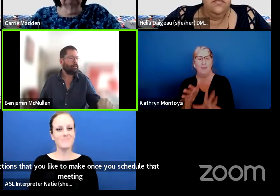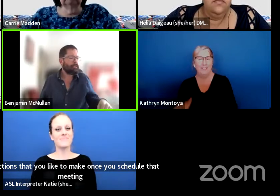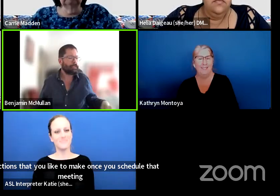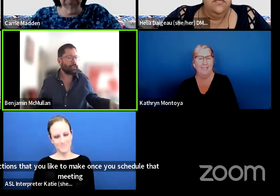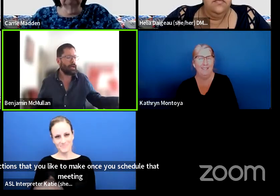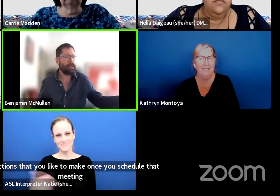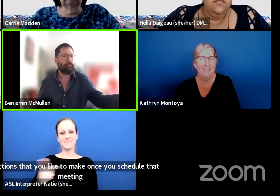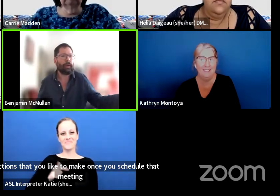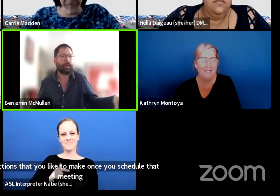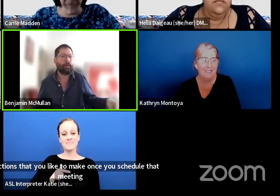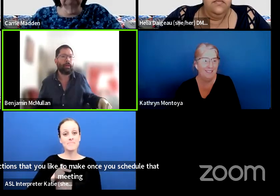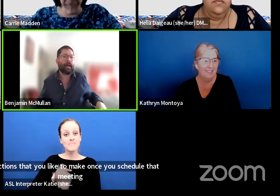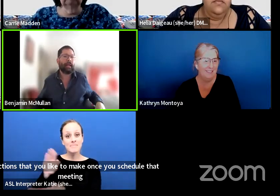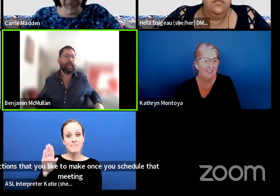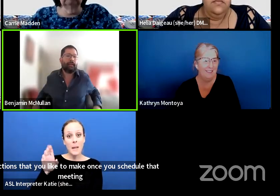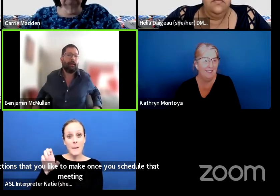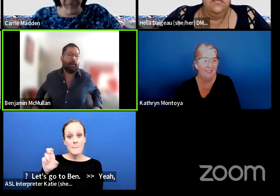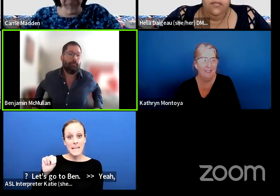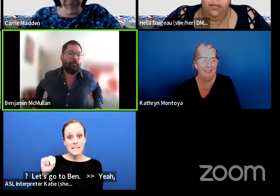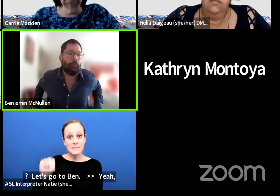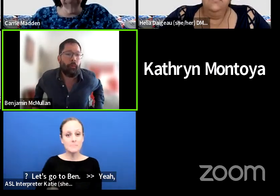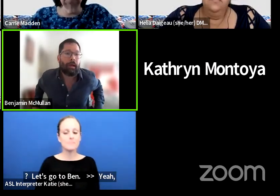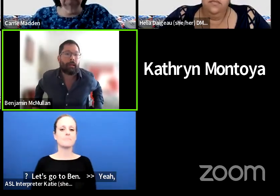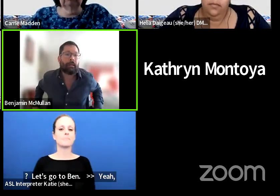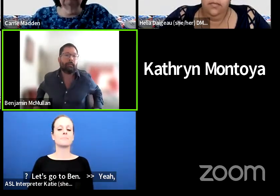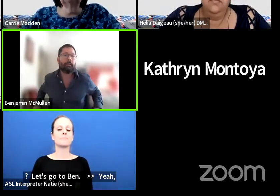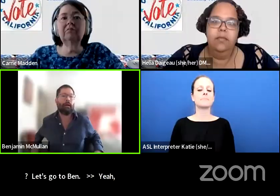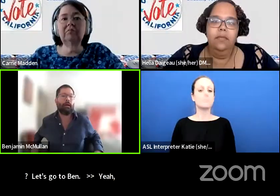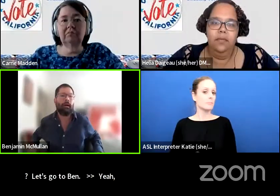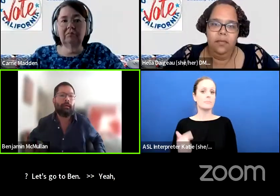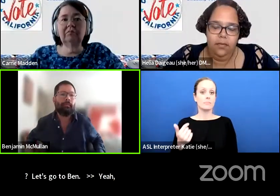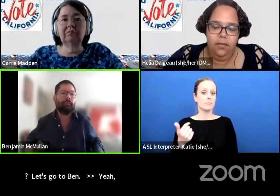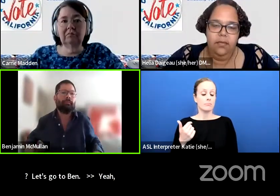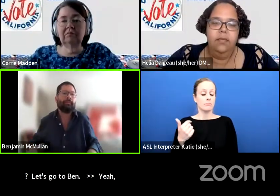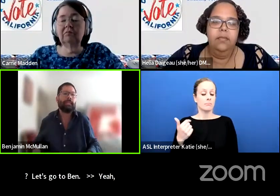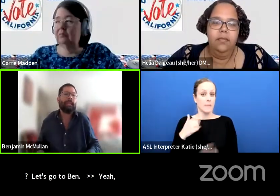Yeah, I always try and bring a packet of what